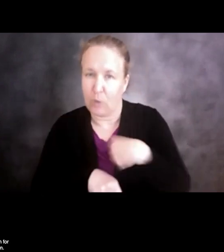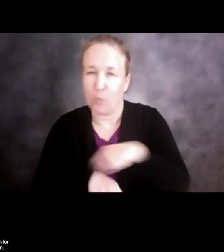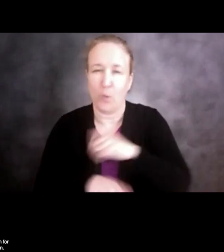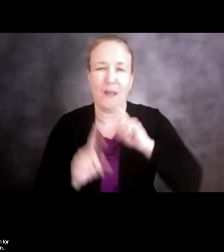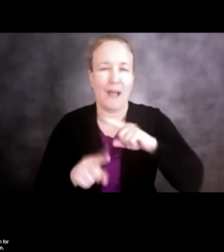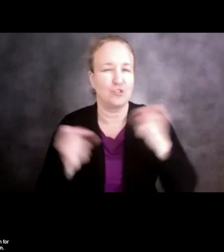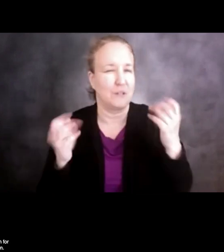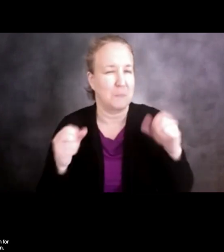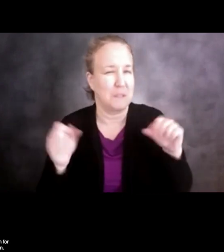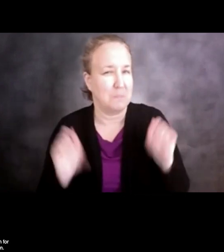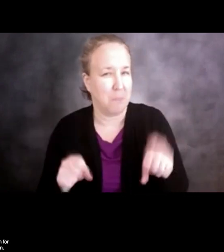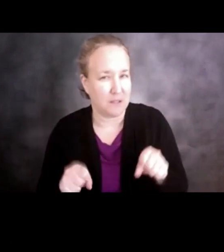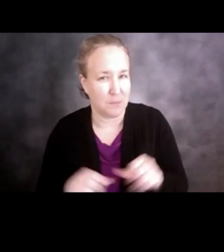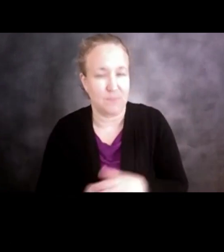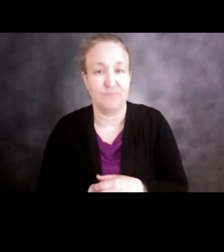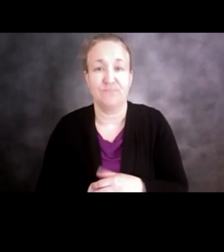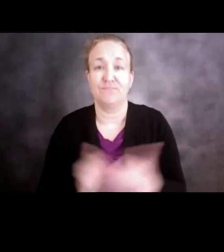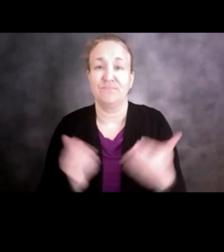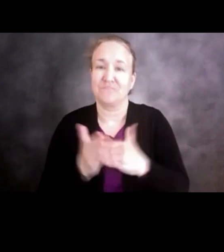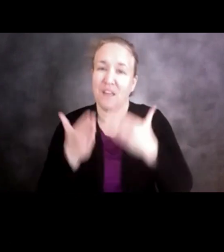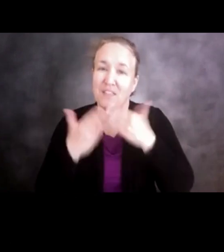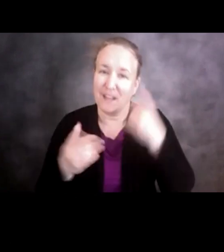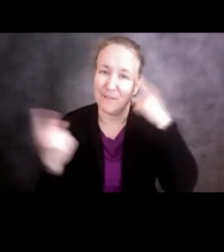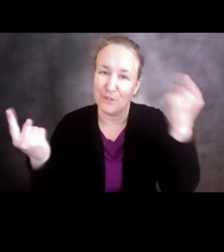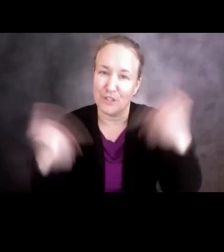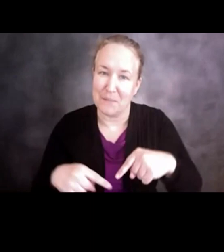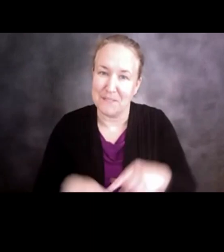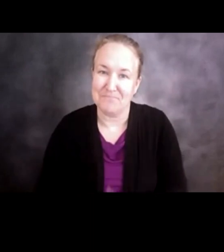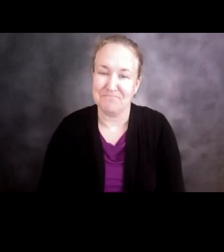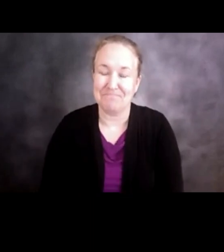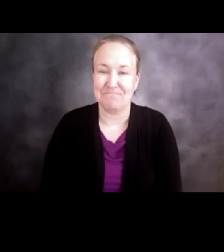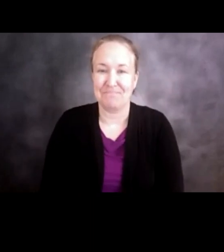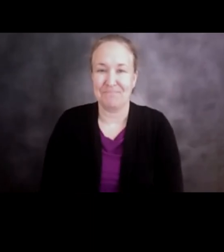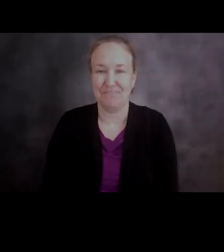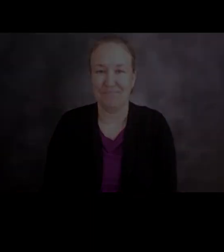can. And thank you very much for joining us this afternoon.